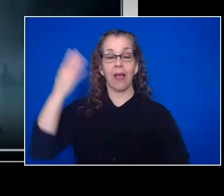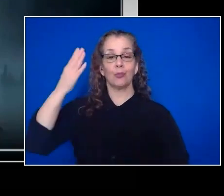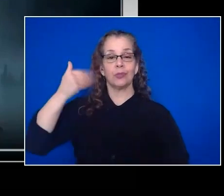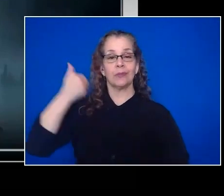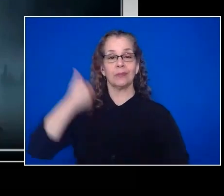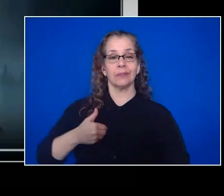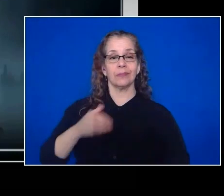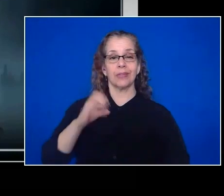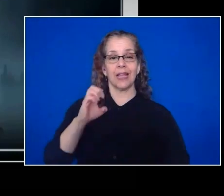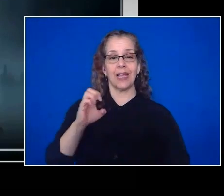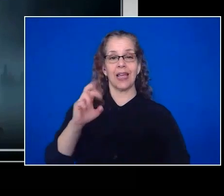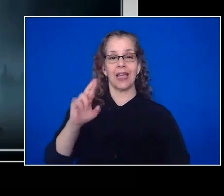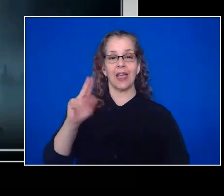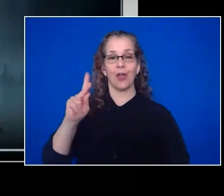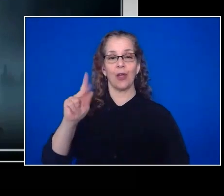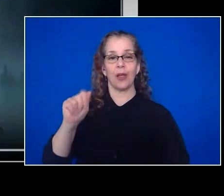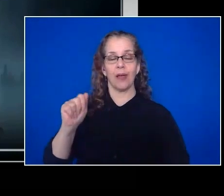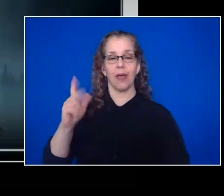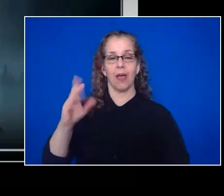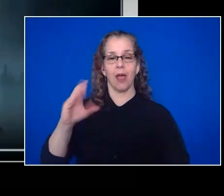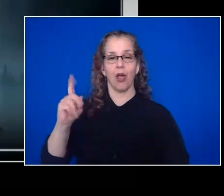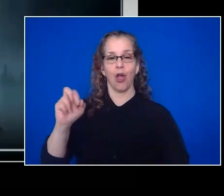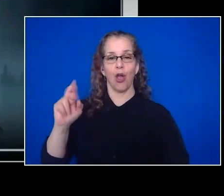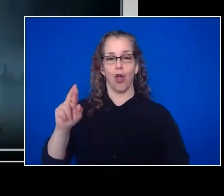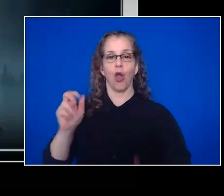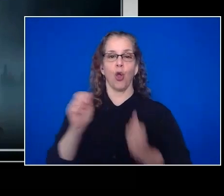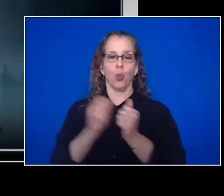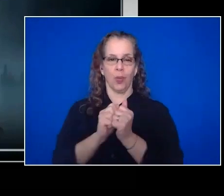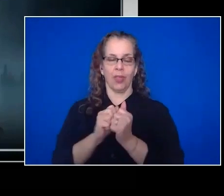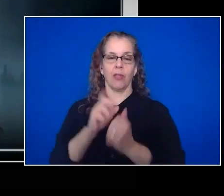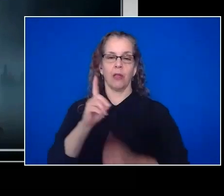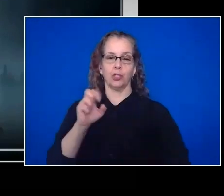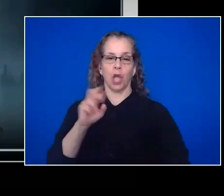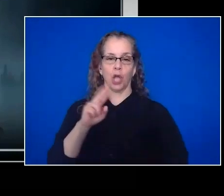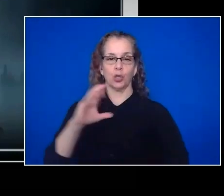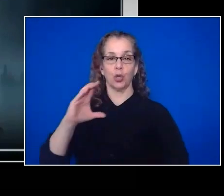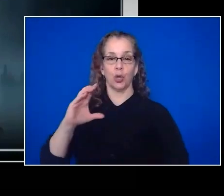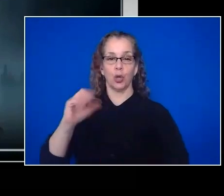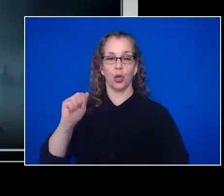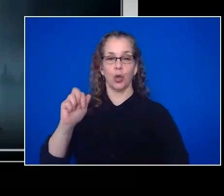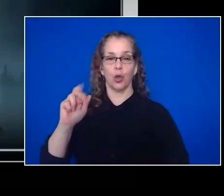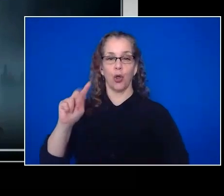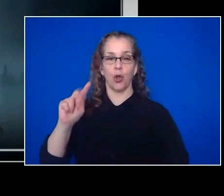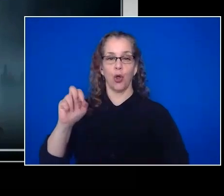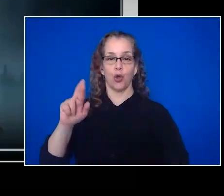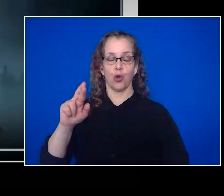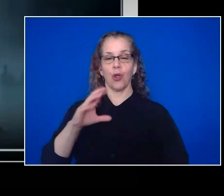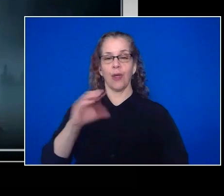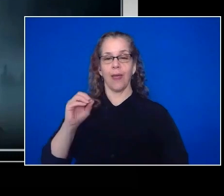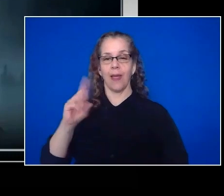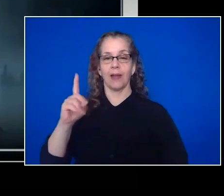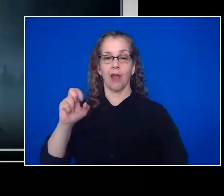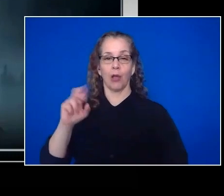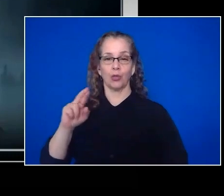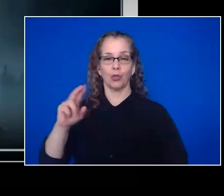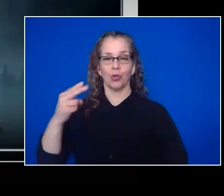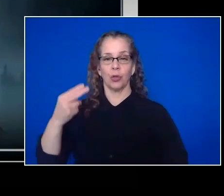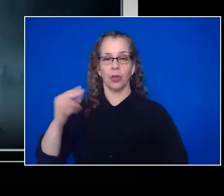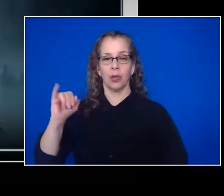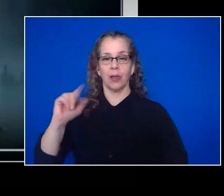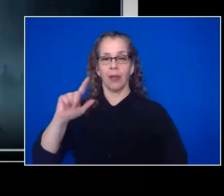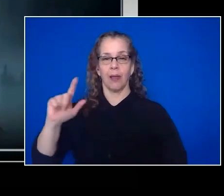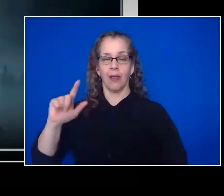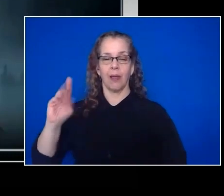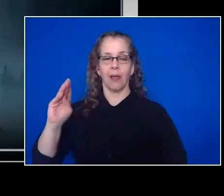my colleagues, Dr. Carter and Dr. Hilbrand. And purposely, they're presenting with me today because it's an all hands on deck effort, and it really